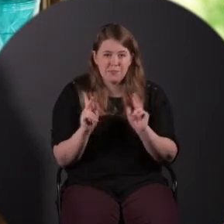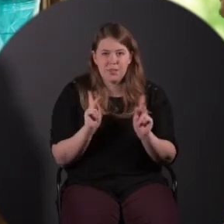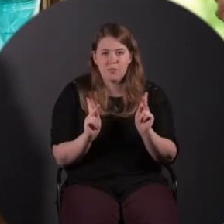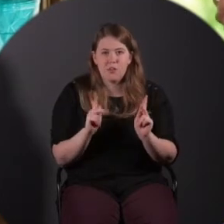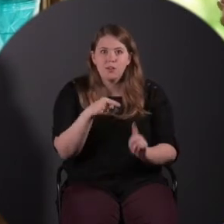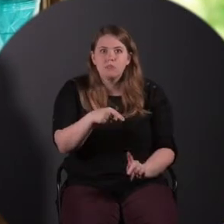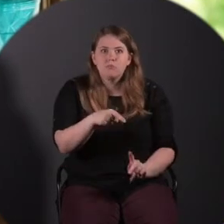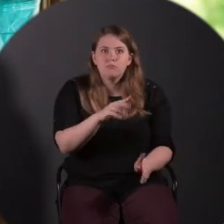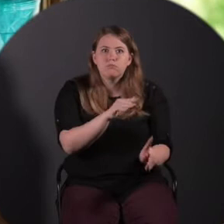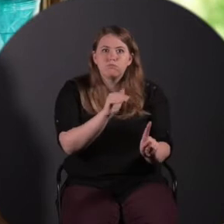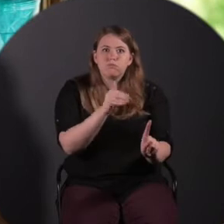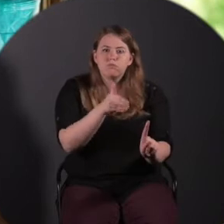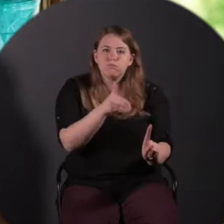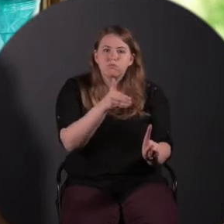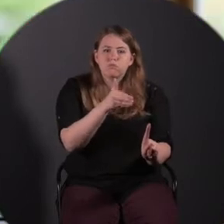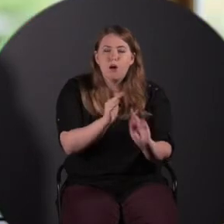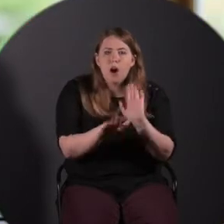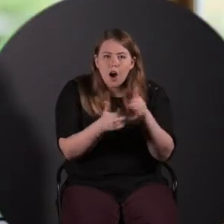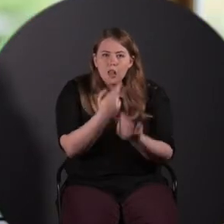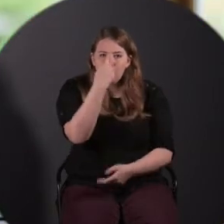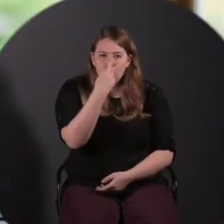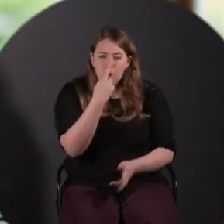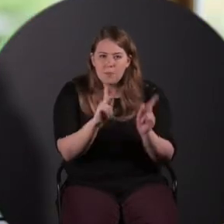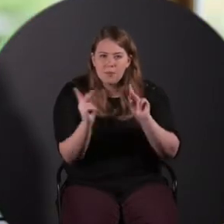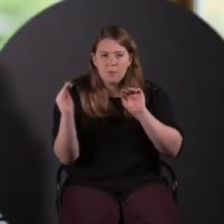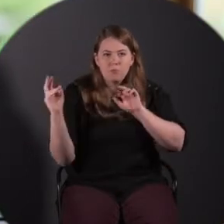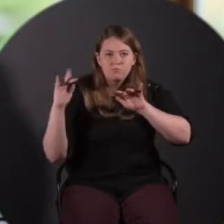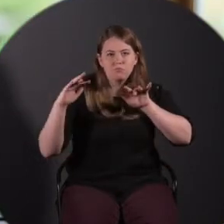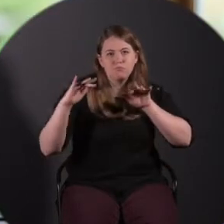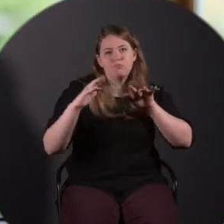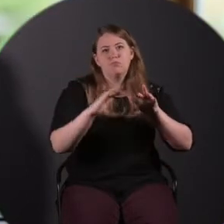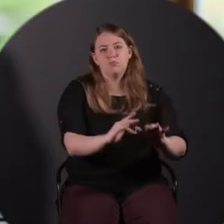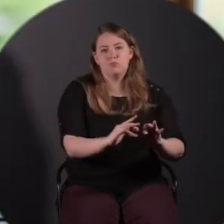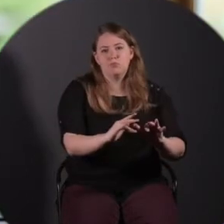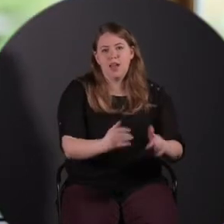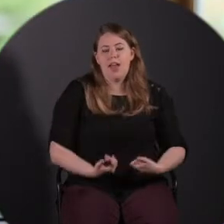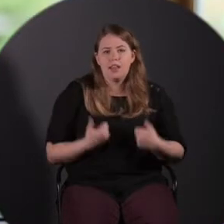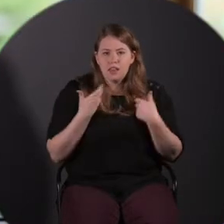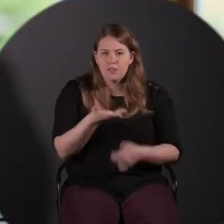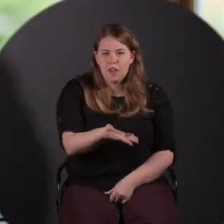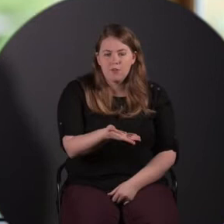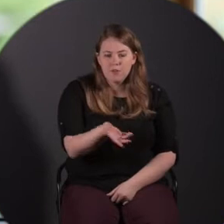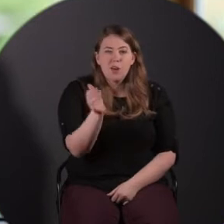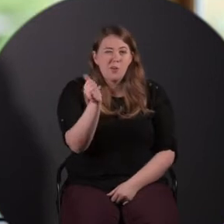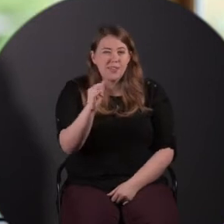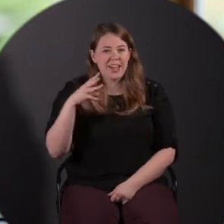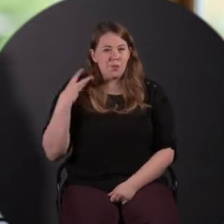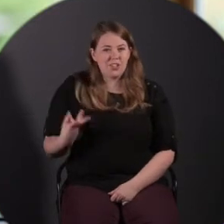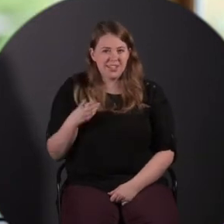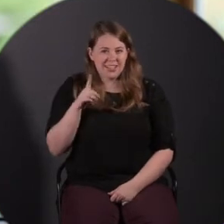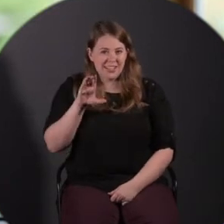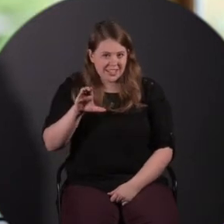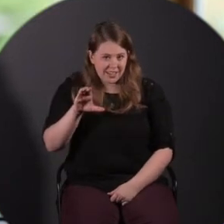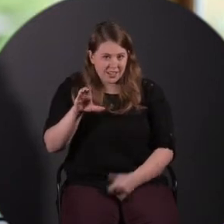hub of the Roman Empire, and all the Roman emperors lived there. It was probably similar to Washington, D.C., because there was a lot